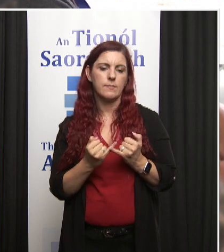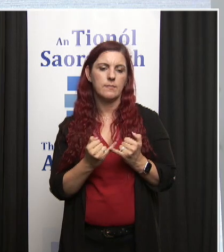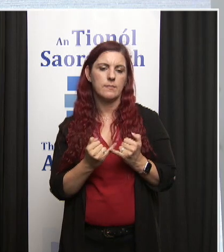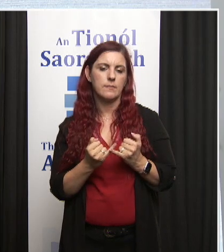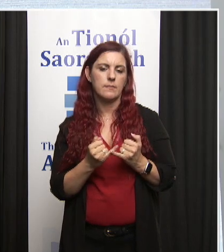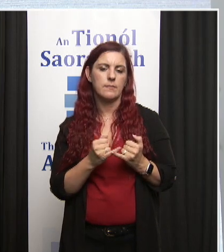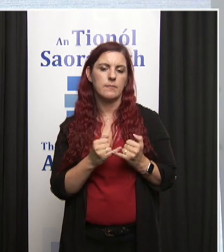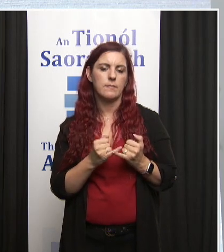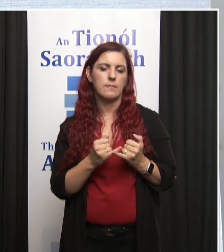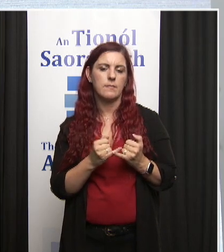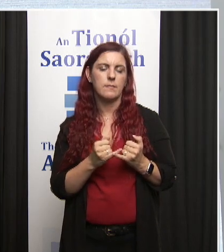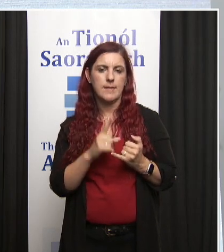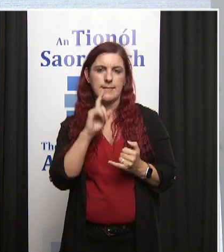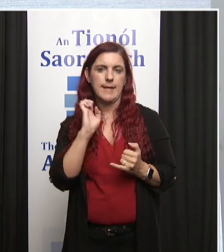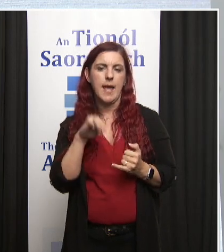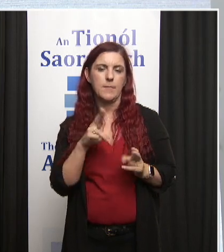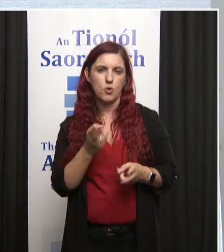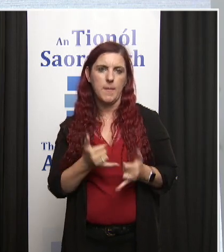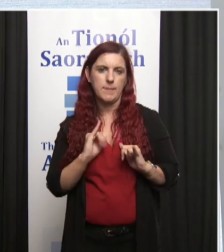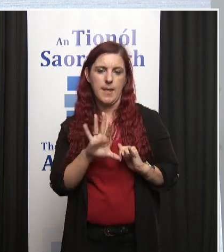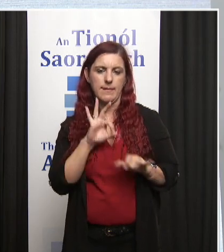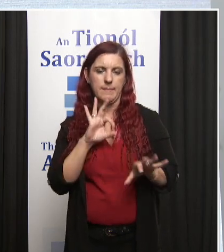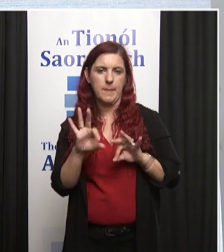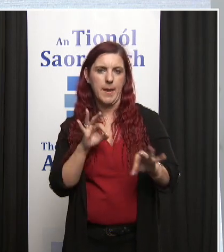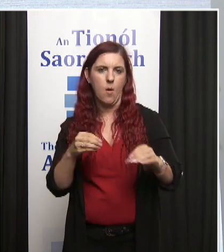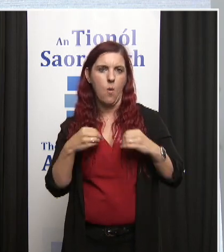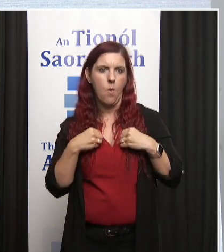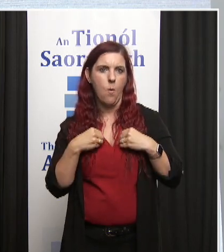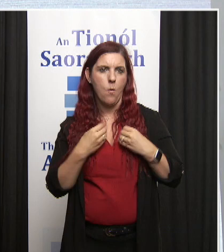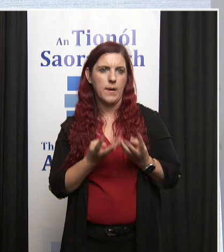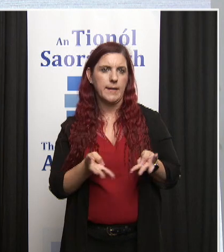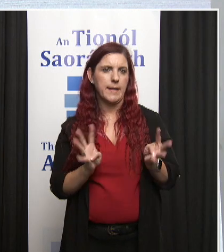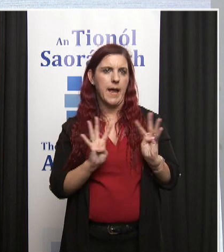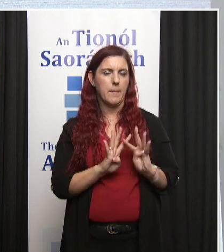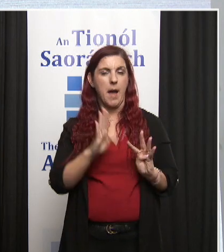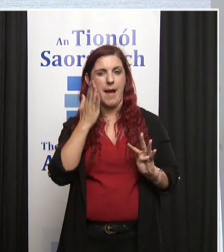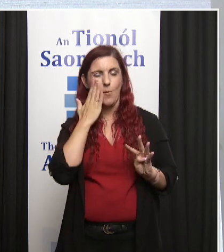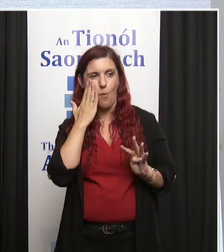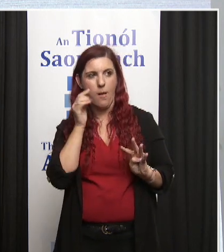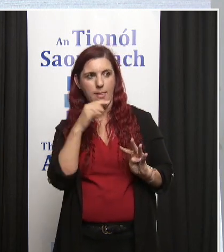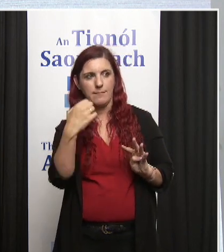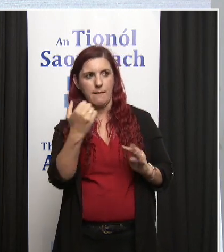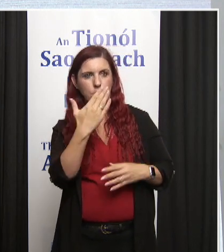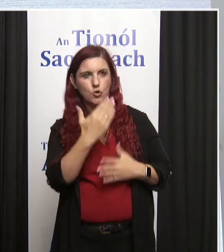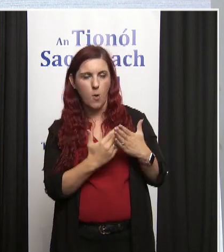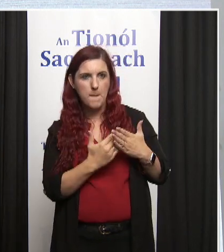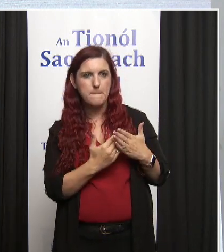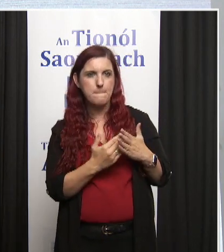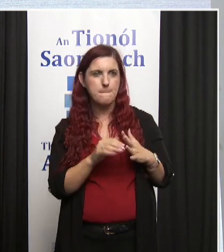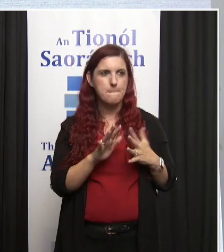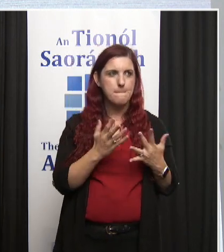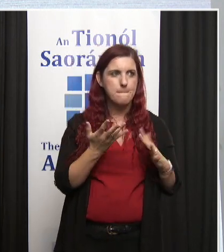a directly elected mayor should be able to select their own cabinet, but obviously that does come with certain